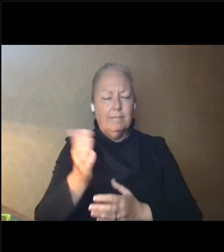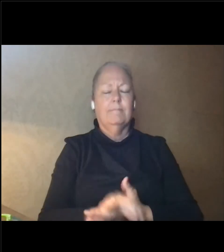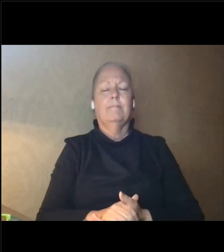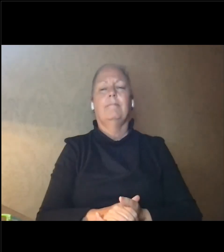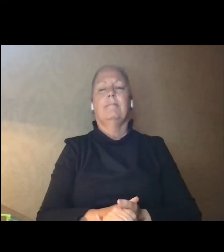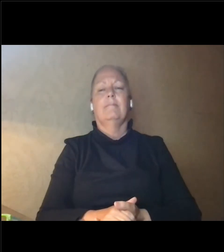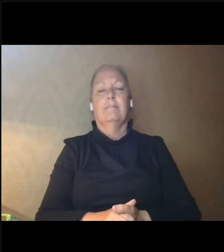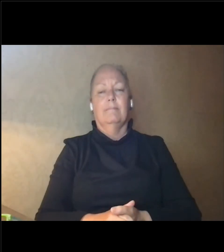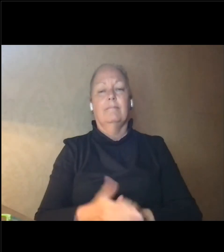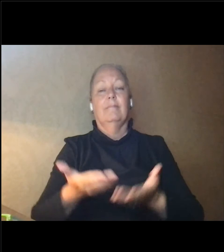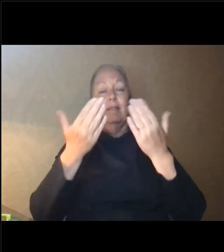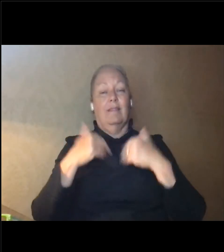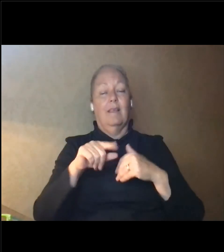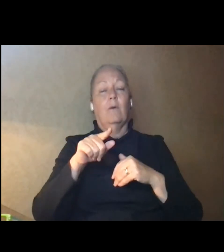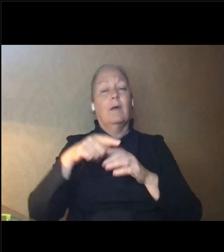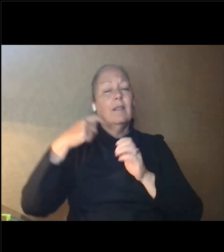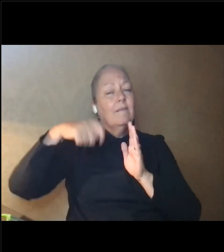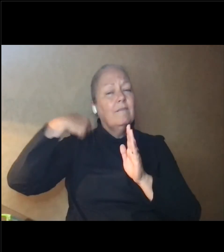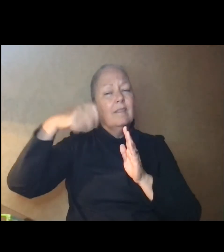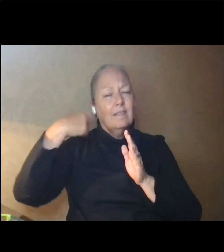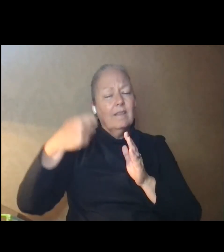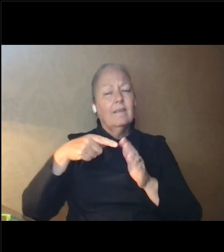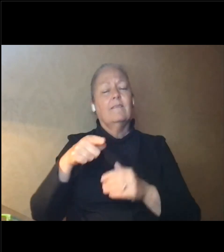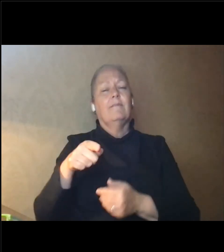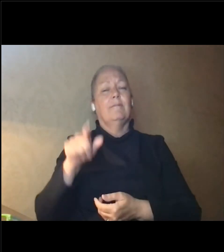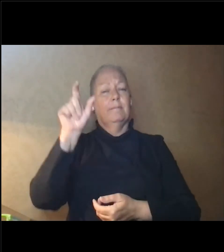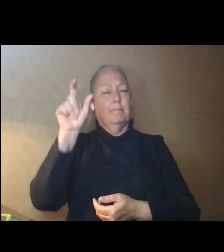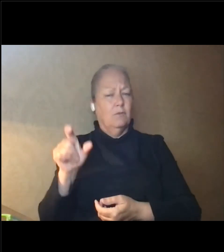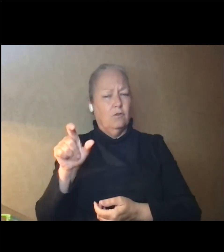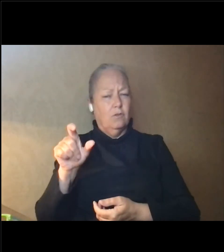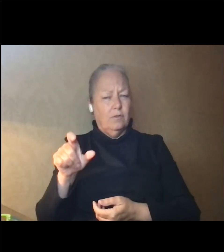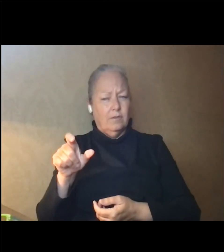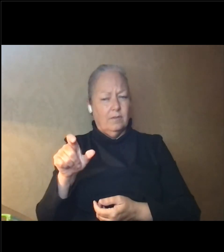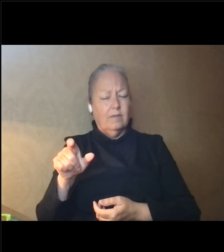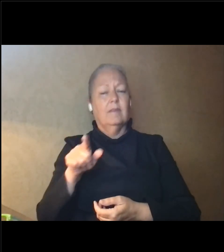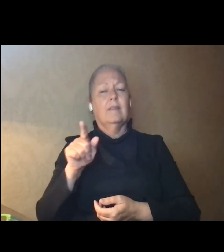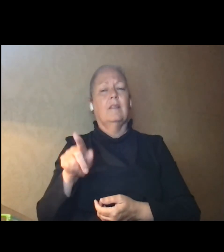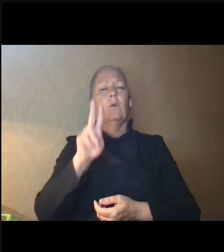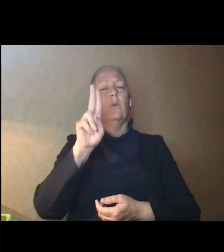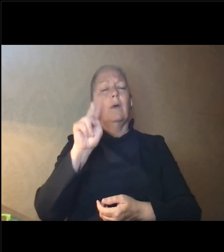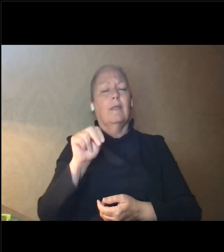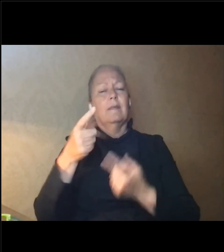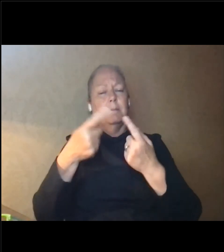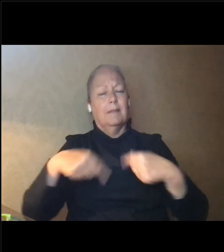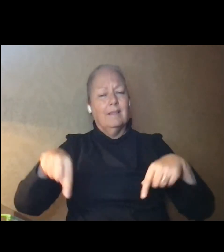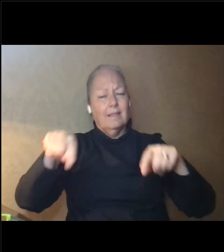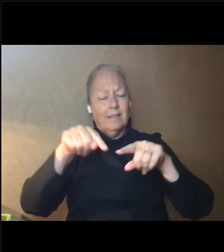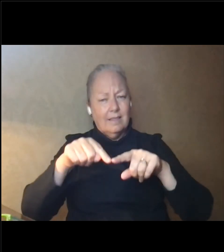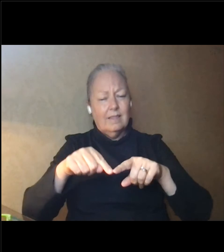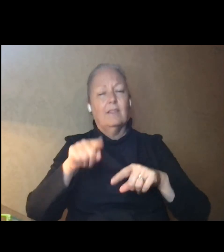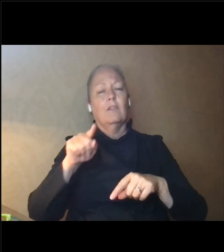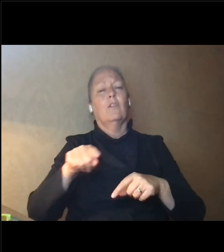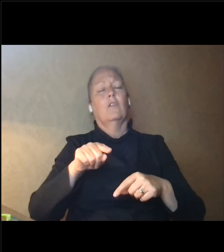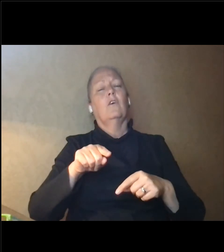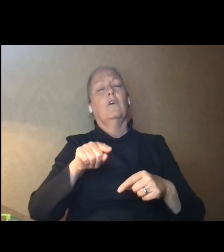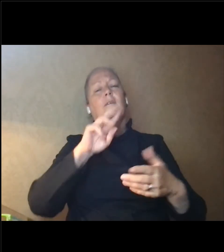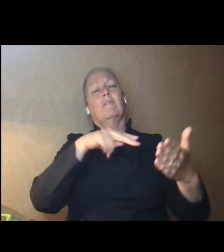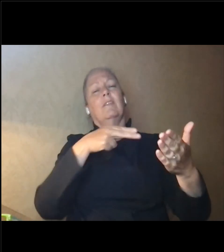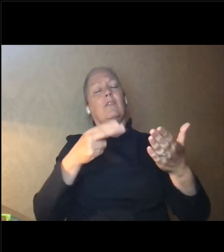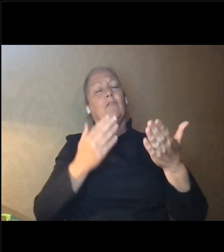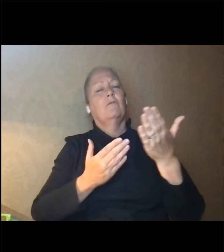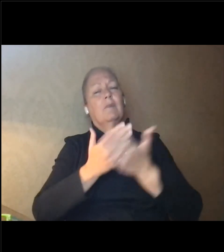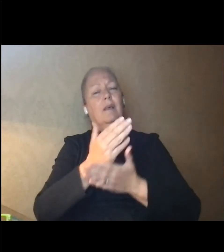the video from Gertrude Fefamame from the UN Committee for the Convention of the Rights of Persons with Disabilities. And